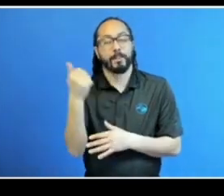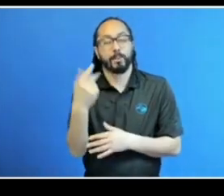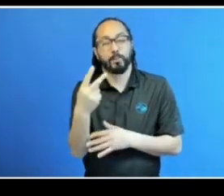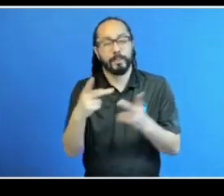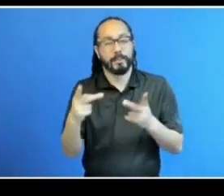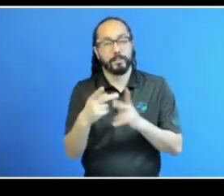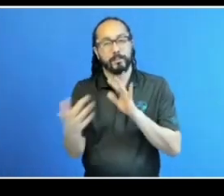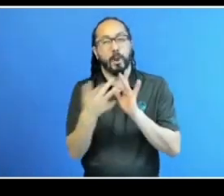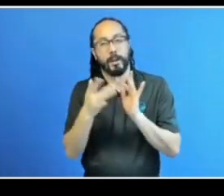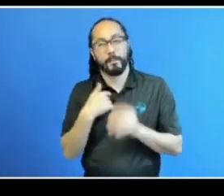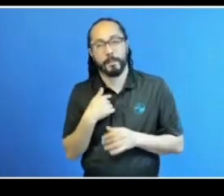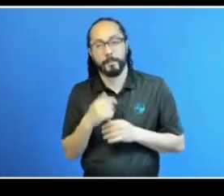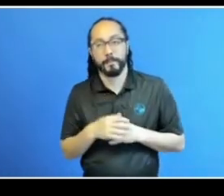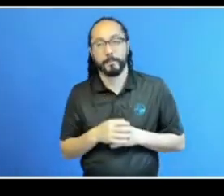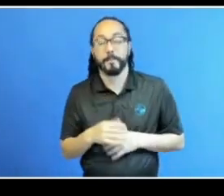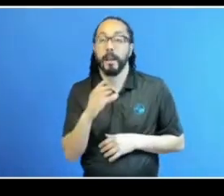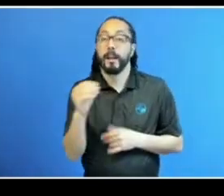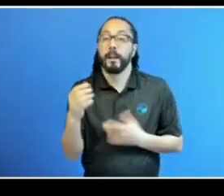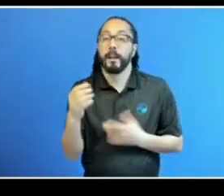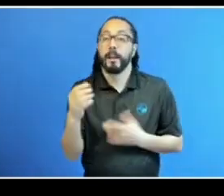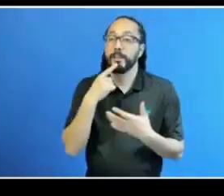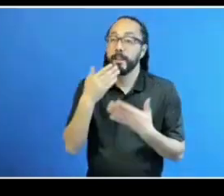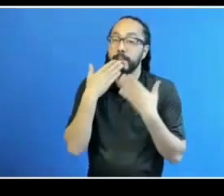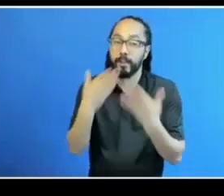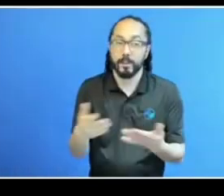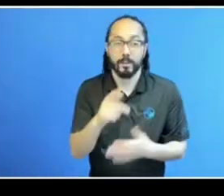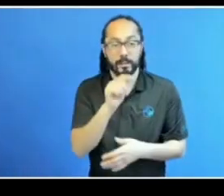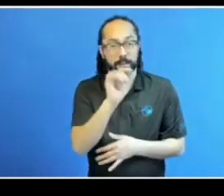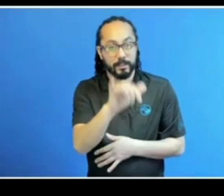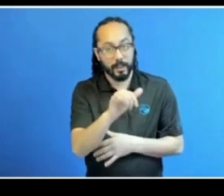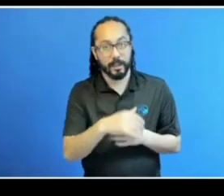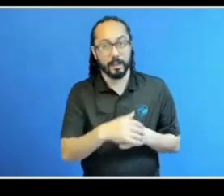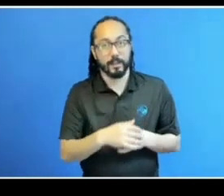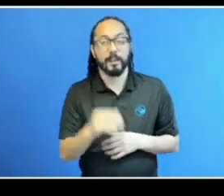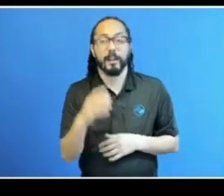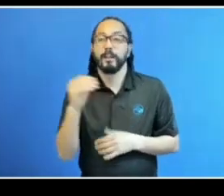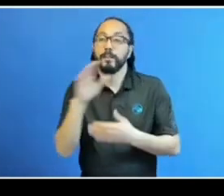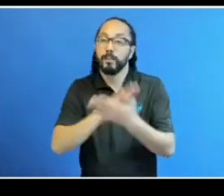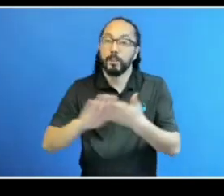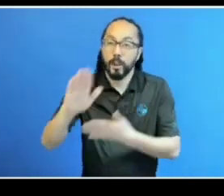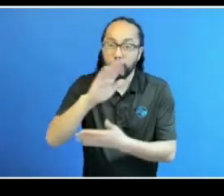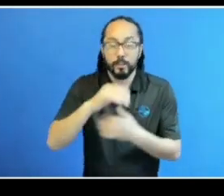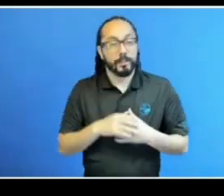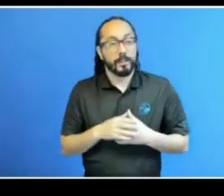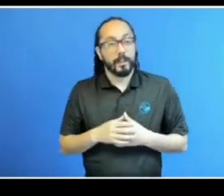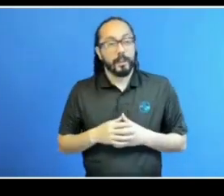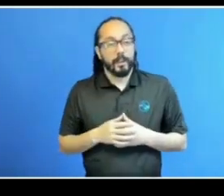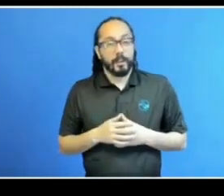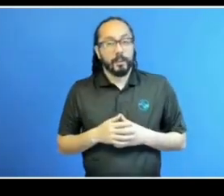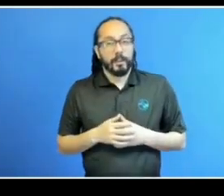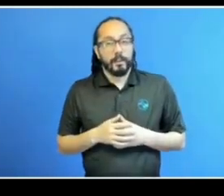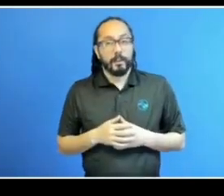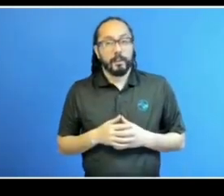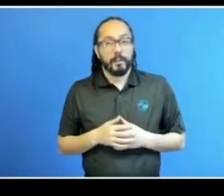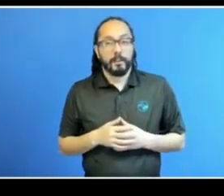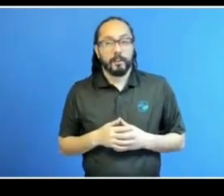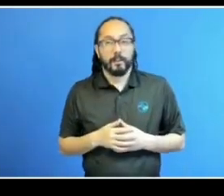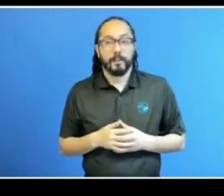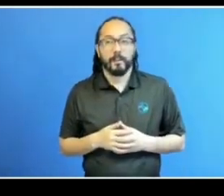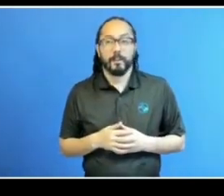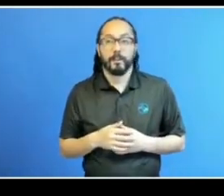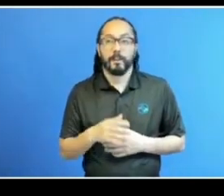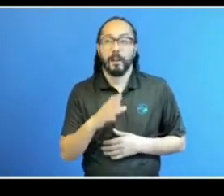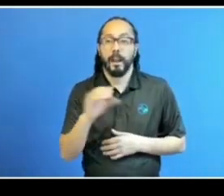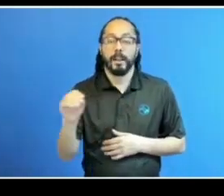just wanted to say thank you to you, Ty, to the college, and to